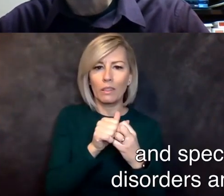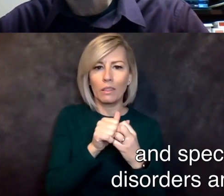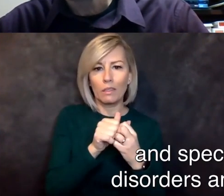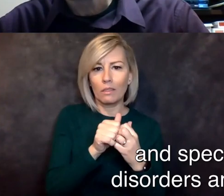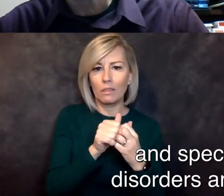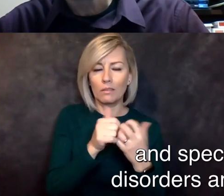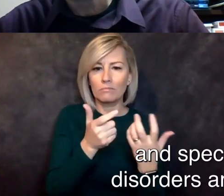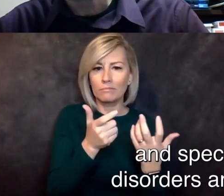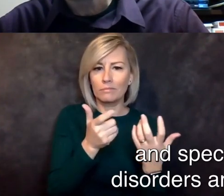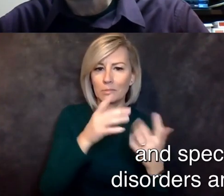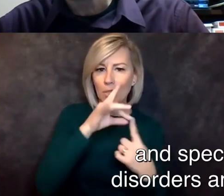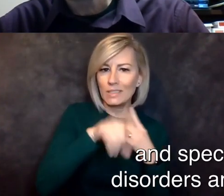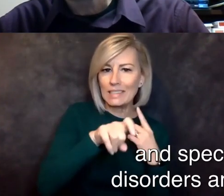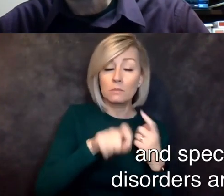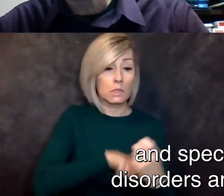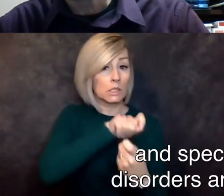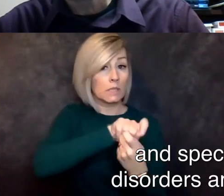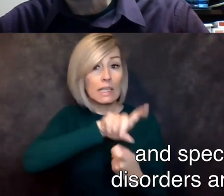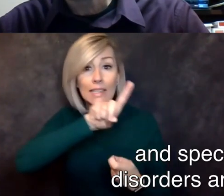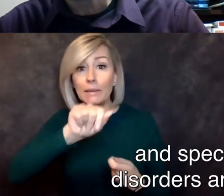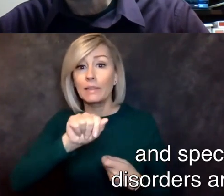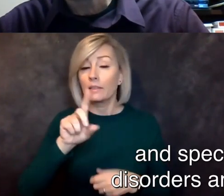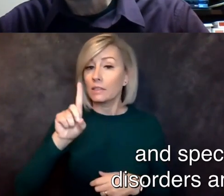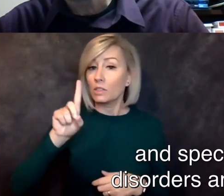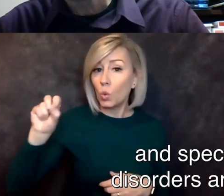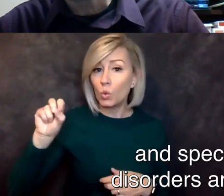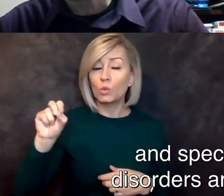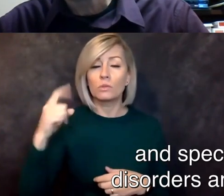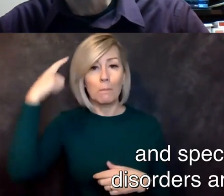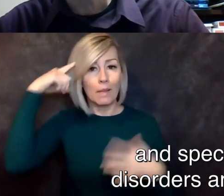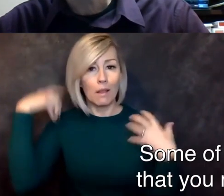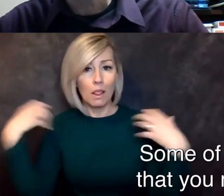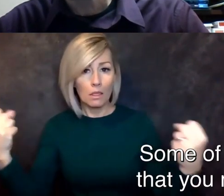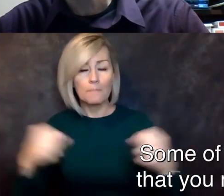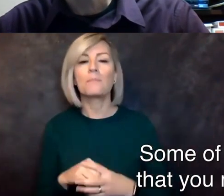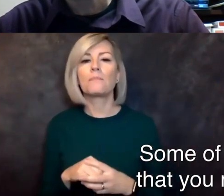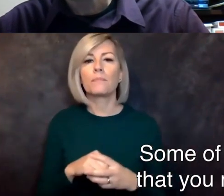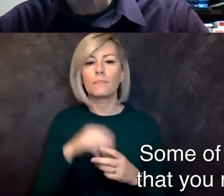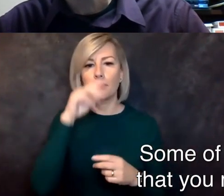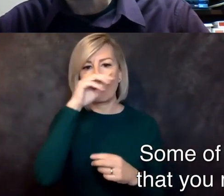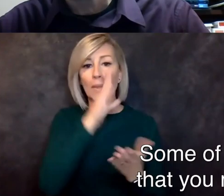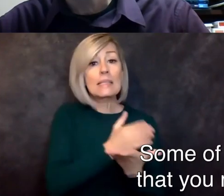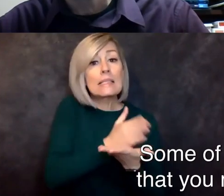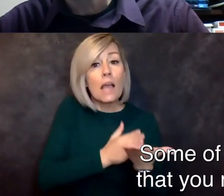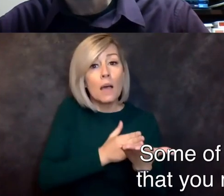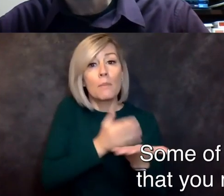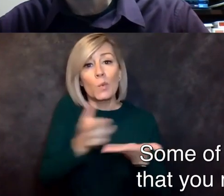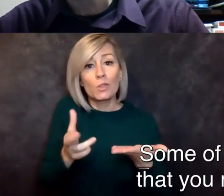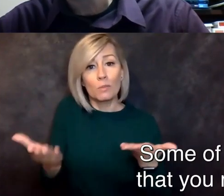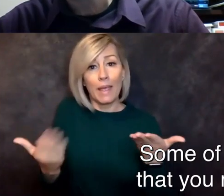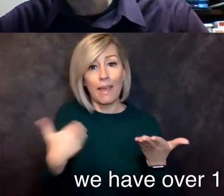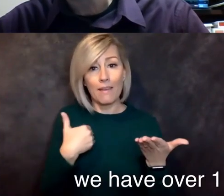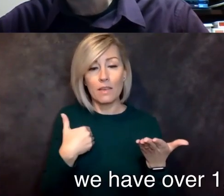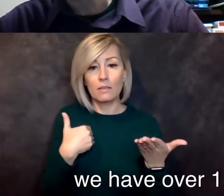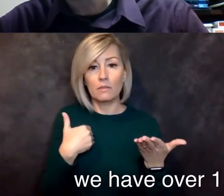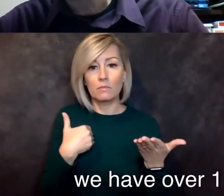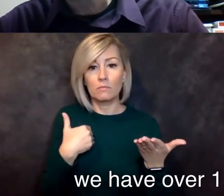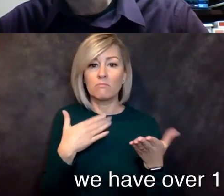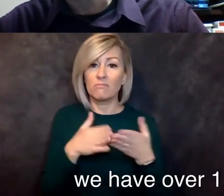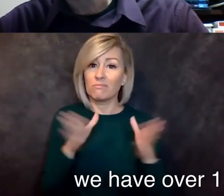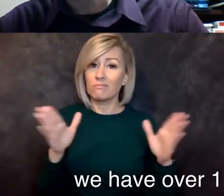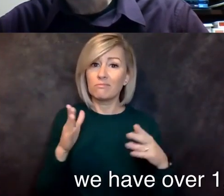and specific disabilities, disorders, and mental health. Some of the resources that you might have is we have over